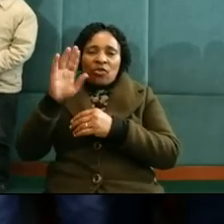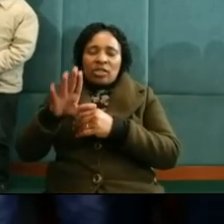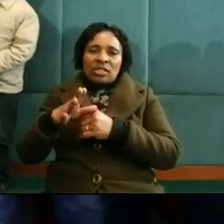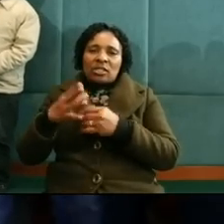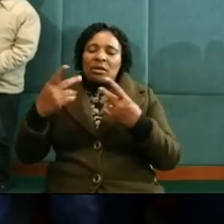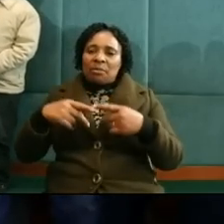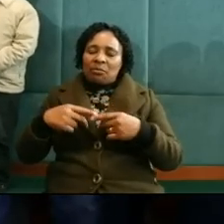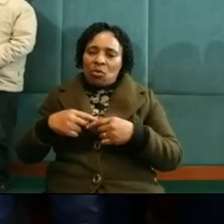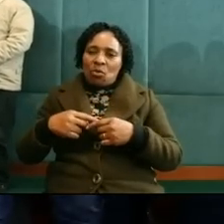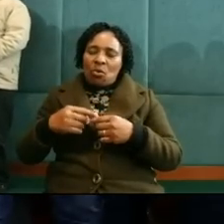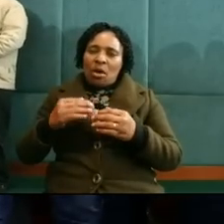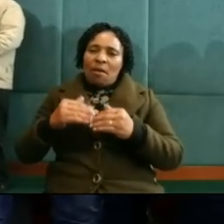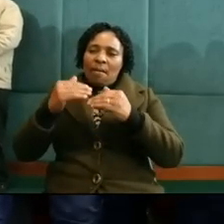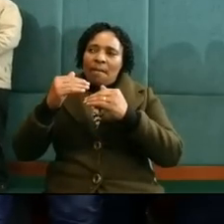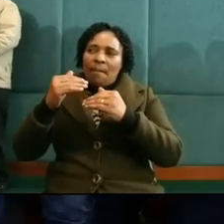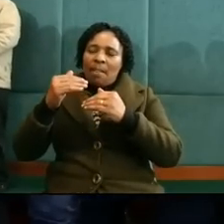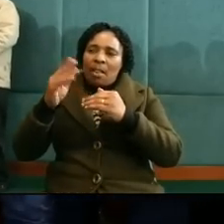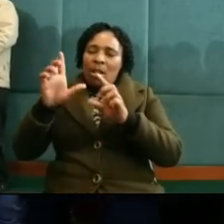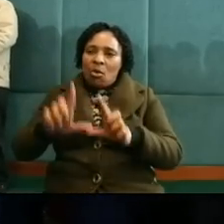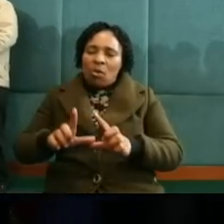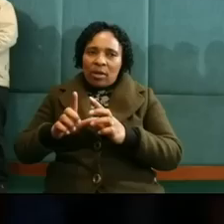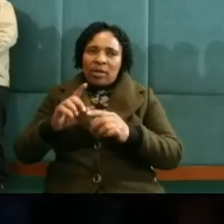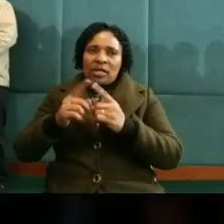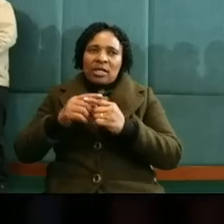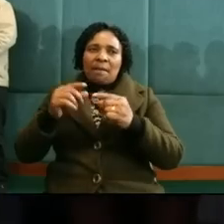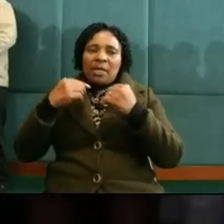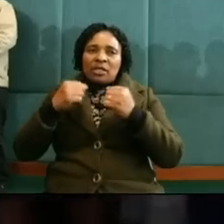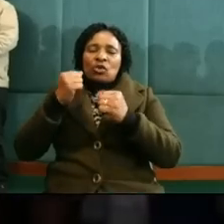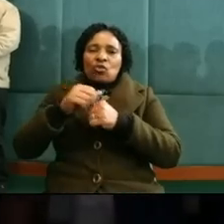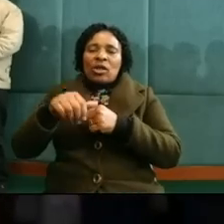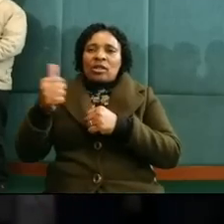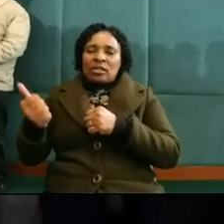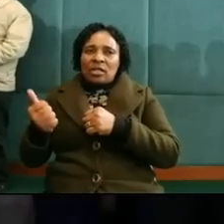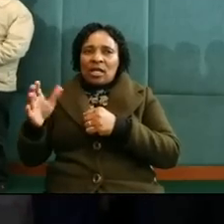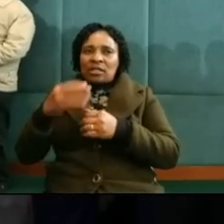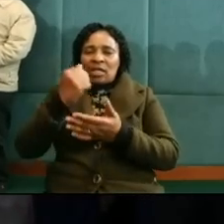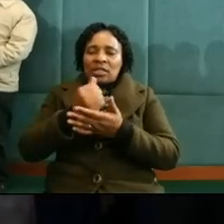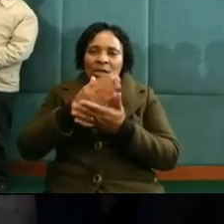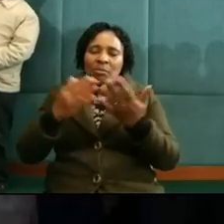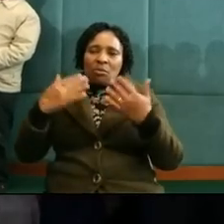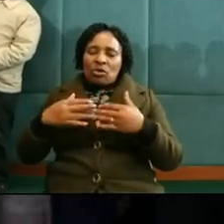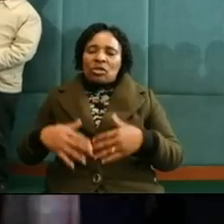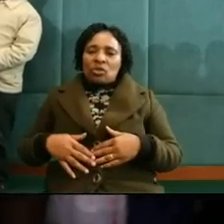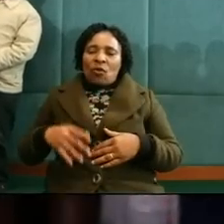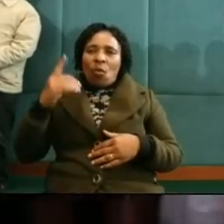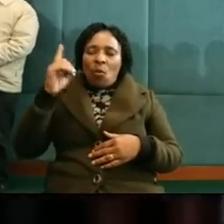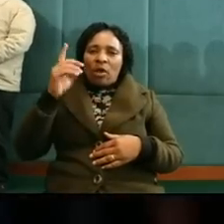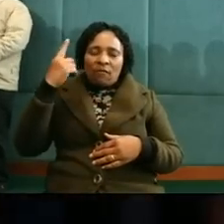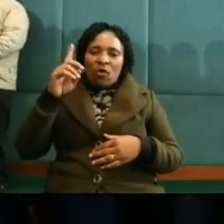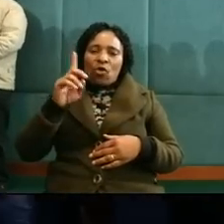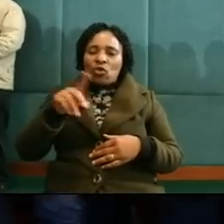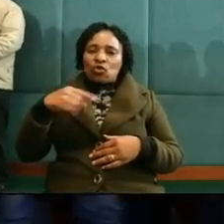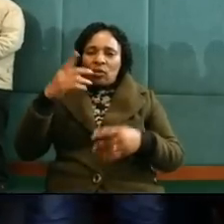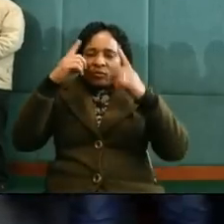guys on the lower platform. Pastor, you will either do the other one or assign somebody to do the ones for those who have decided to